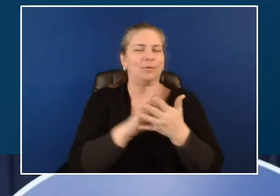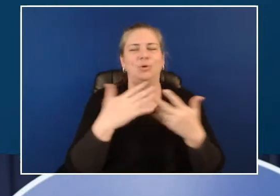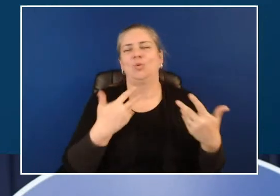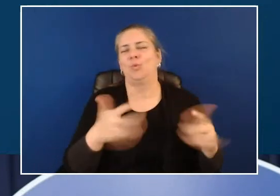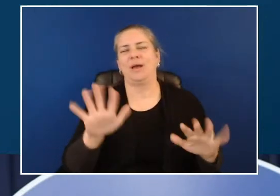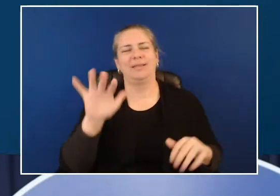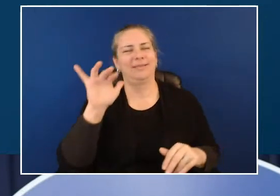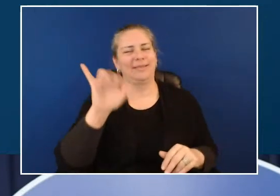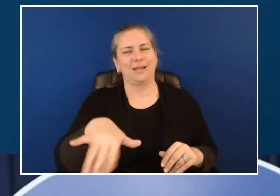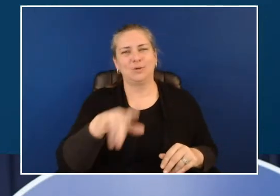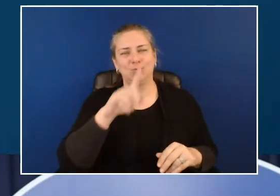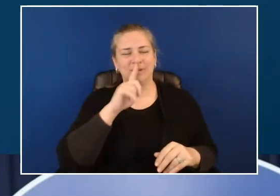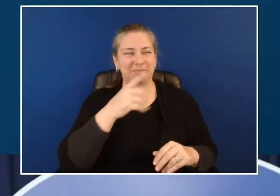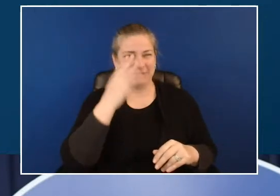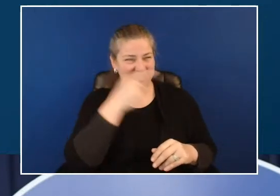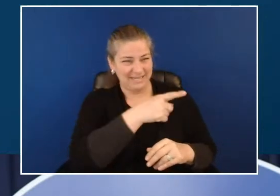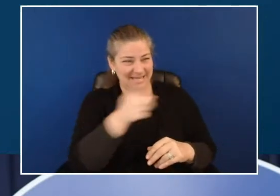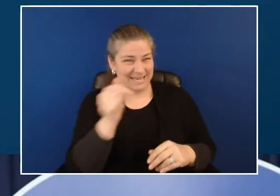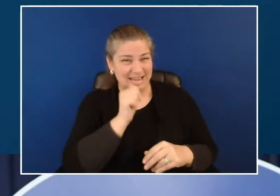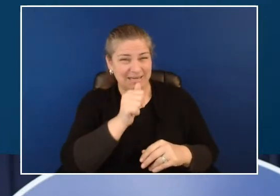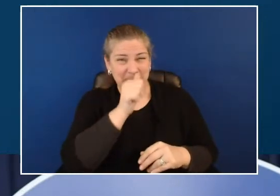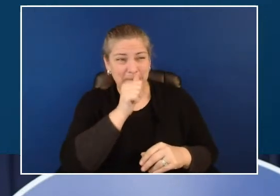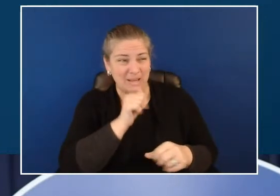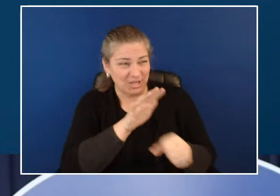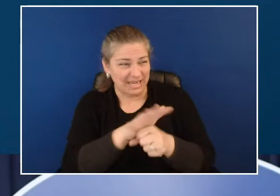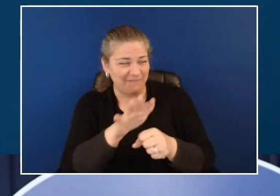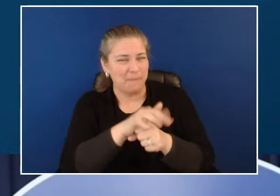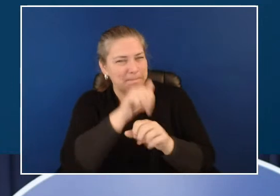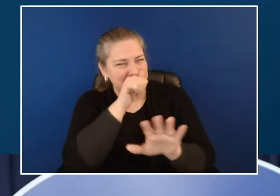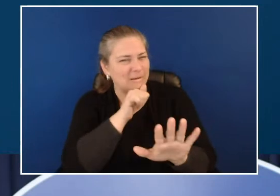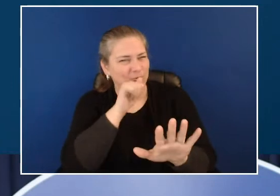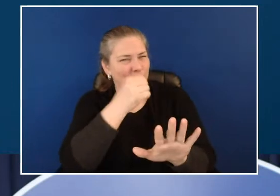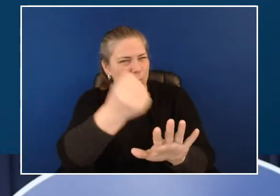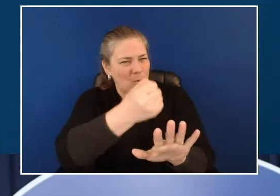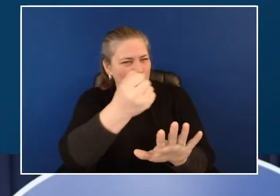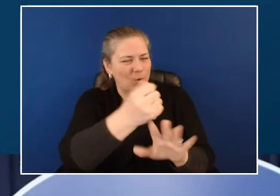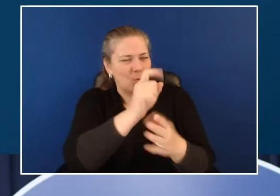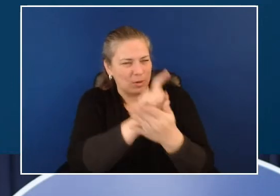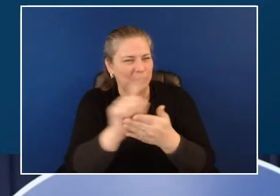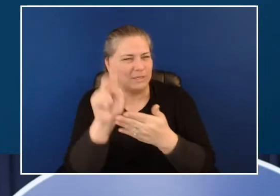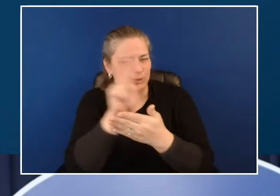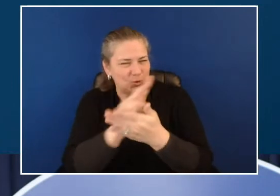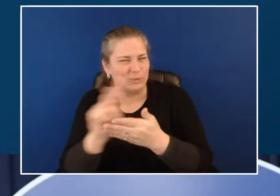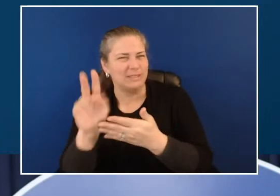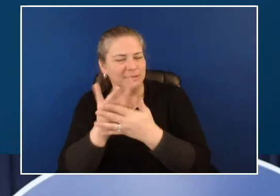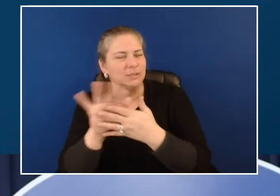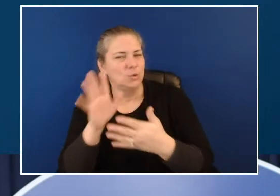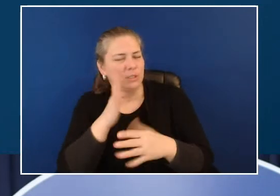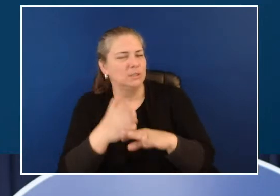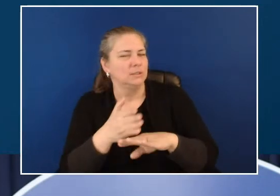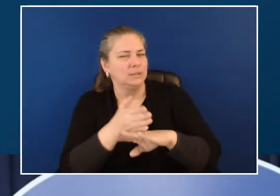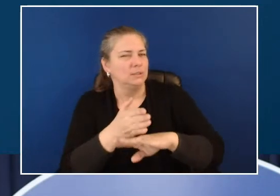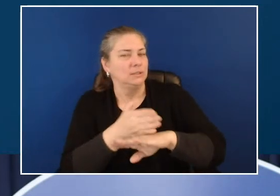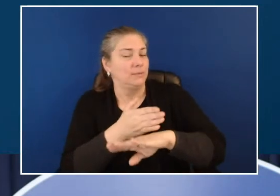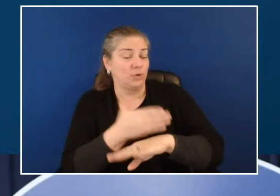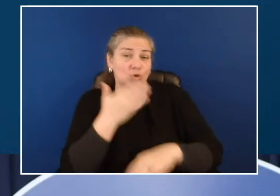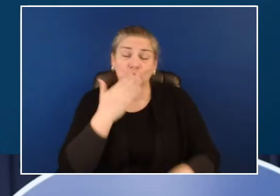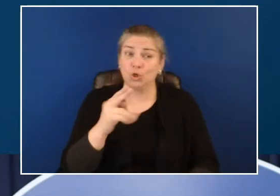weren't patient enough for those next couple weeks to get where we need to be. This is really good news